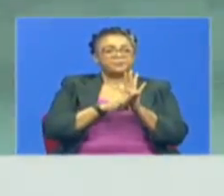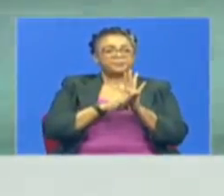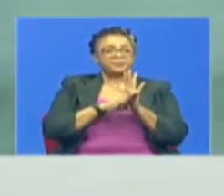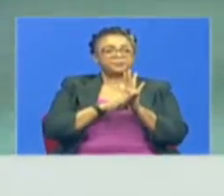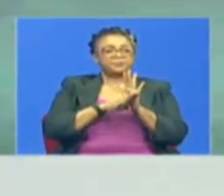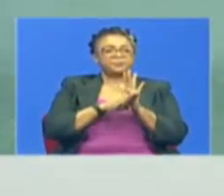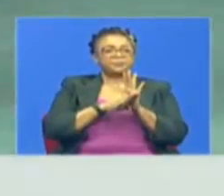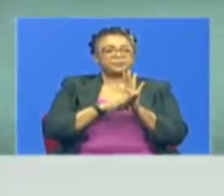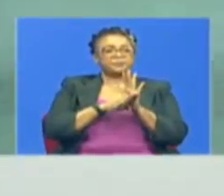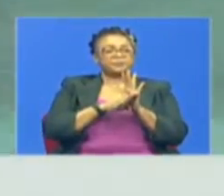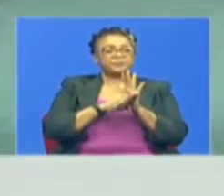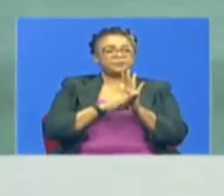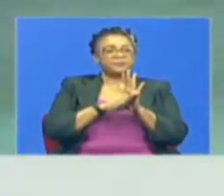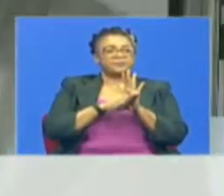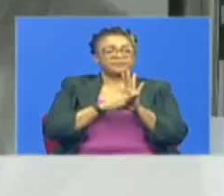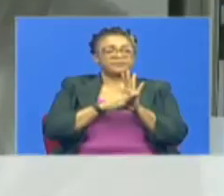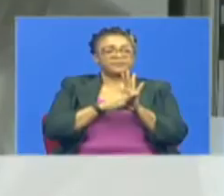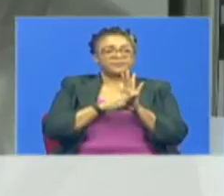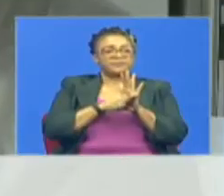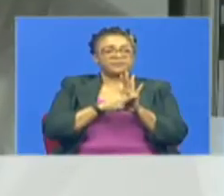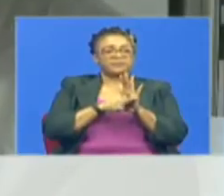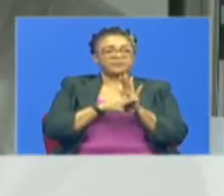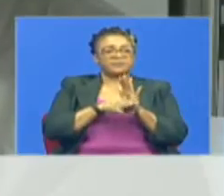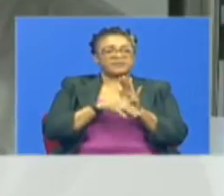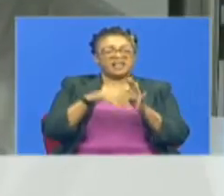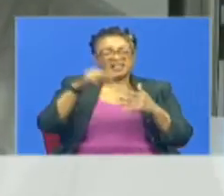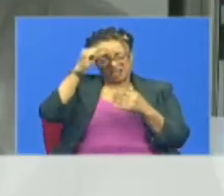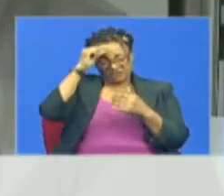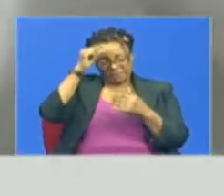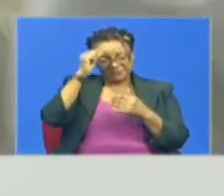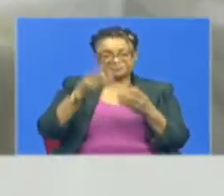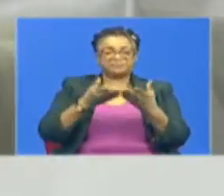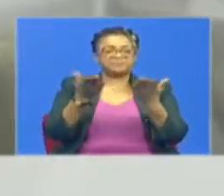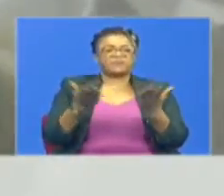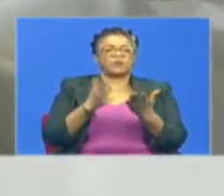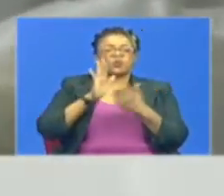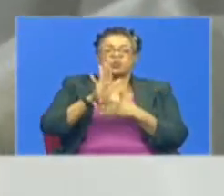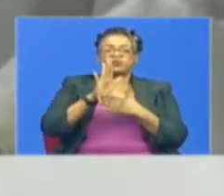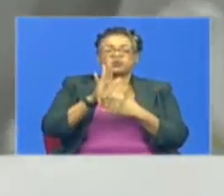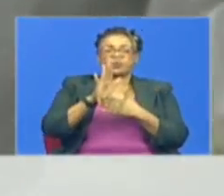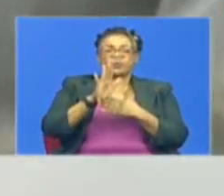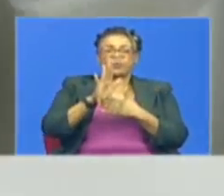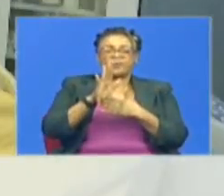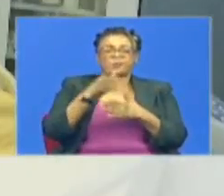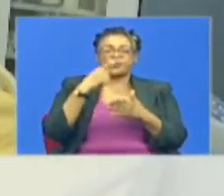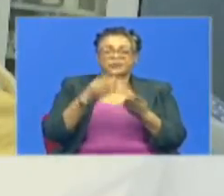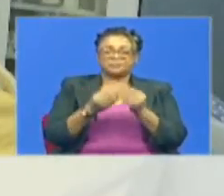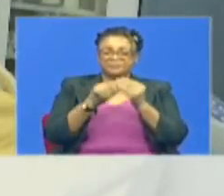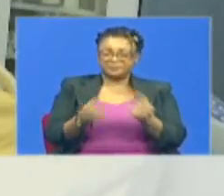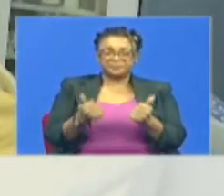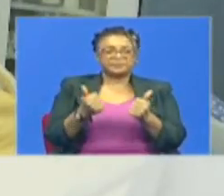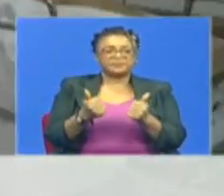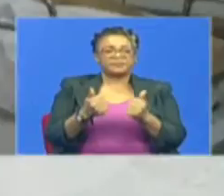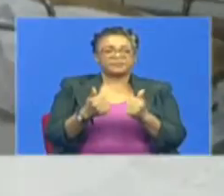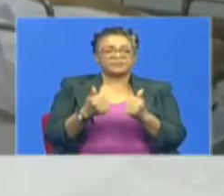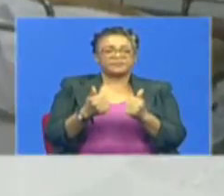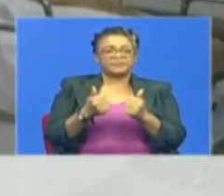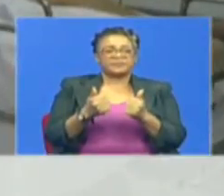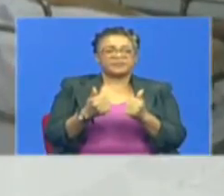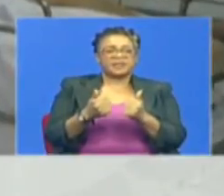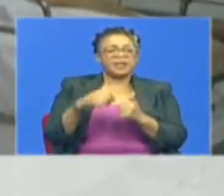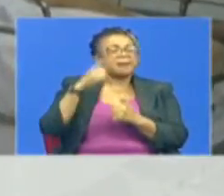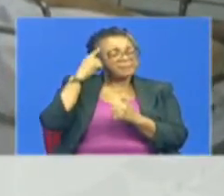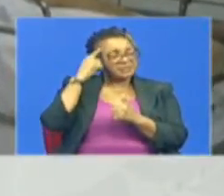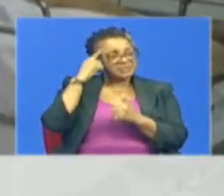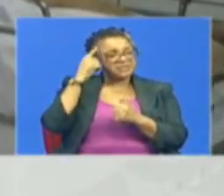And while both tiers of government fight on one front, those on the front lines are fighting other battles in their minds